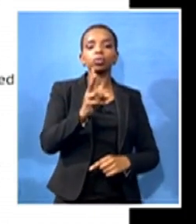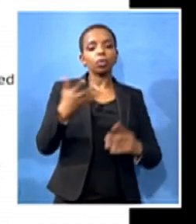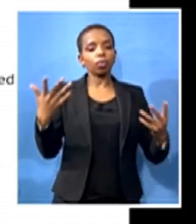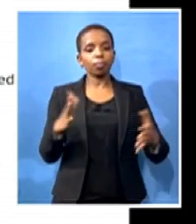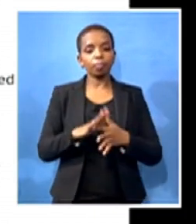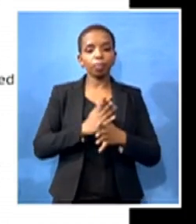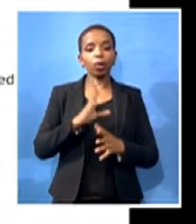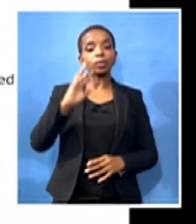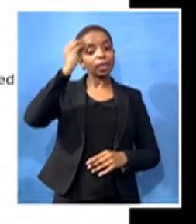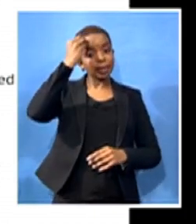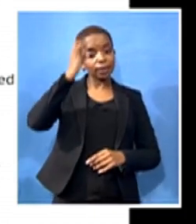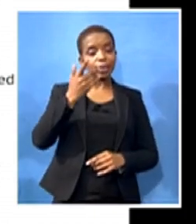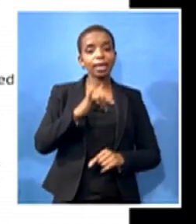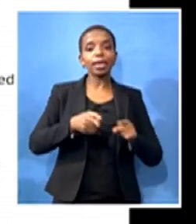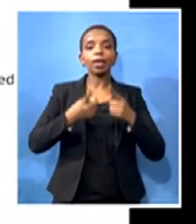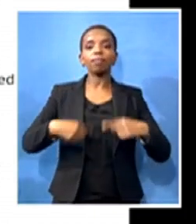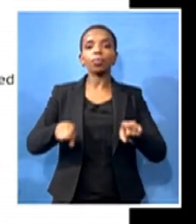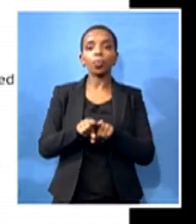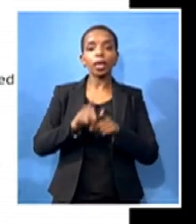also protecting ourselves.